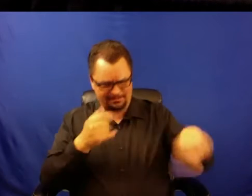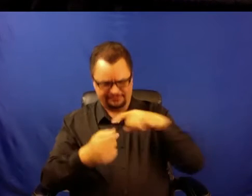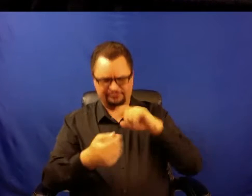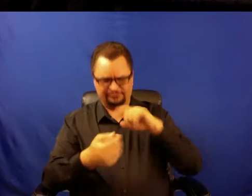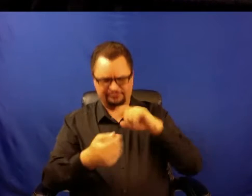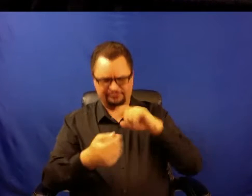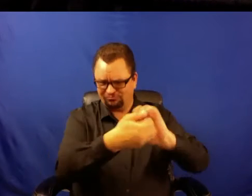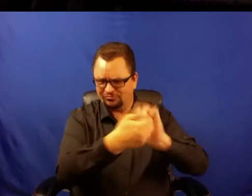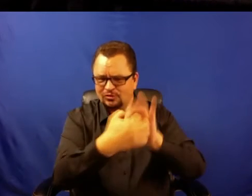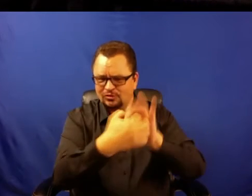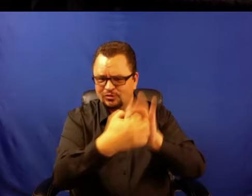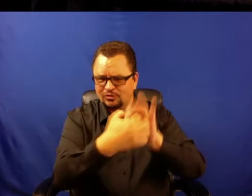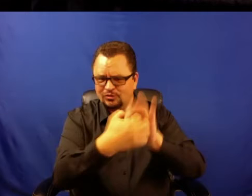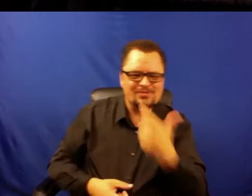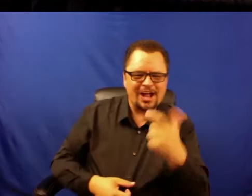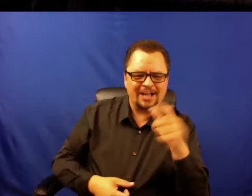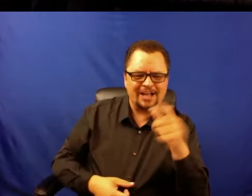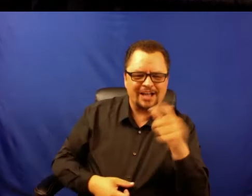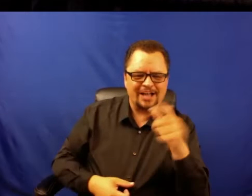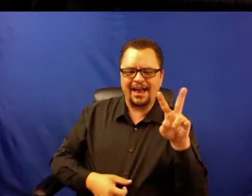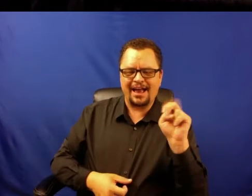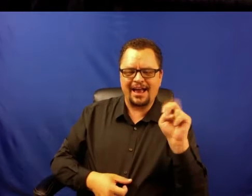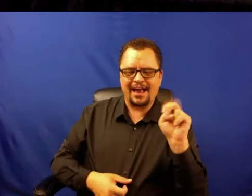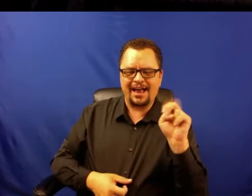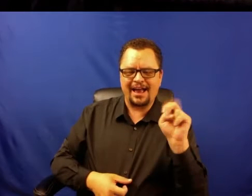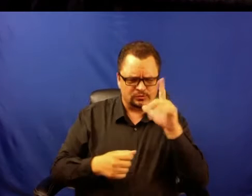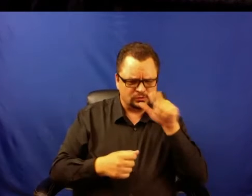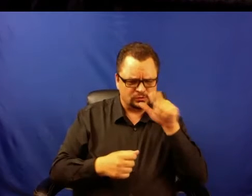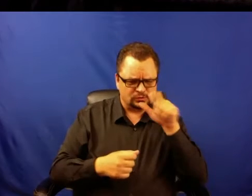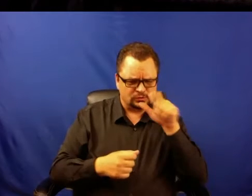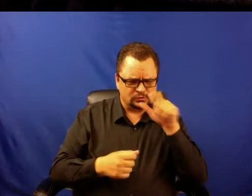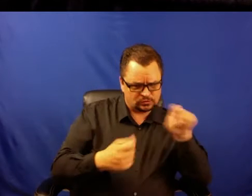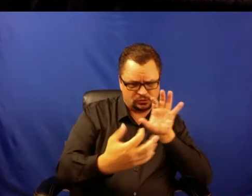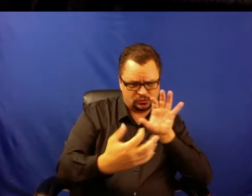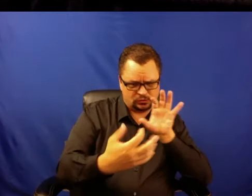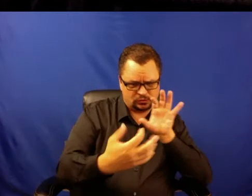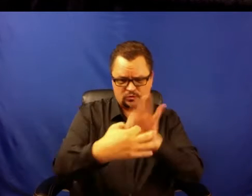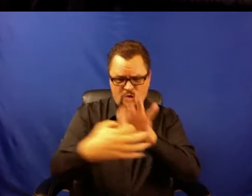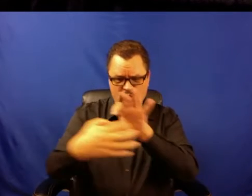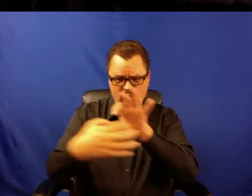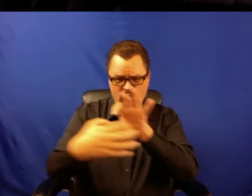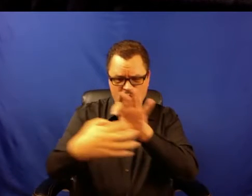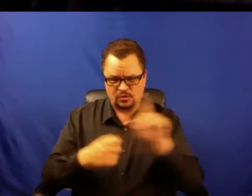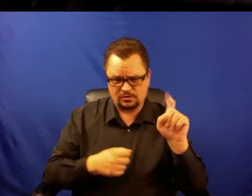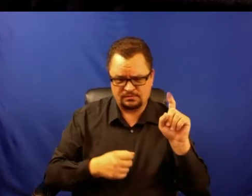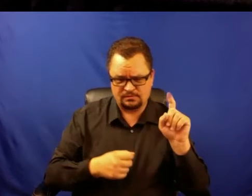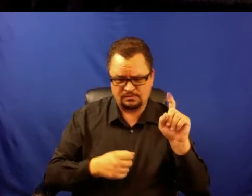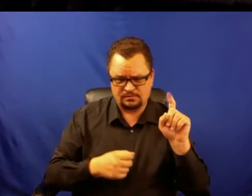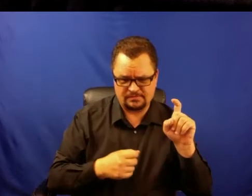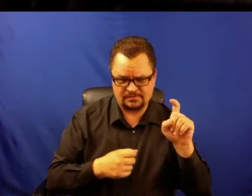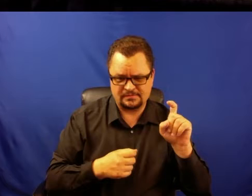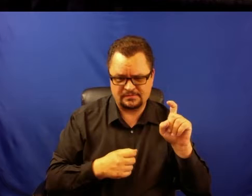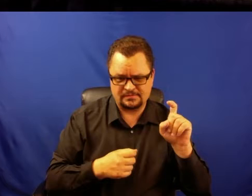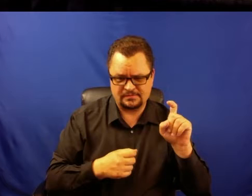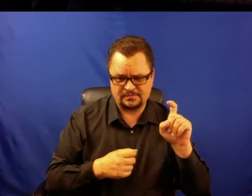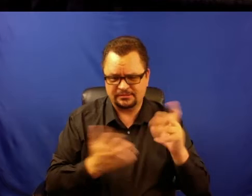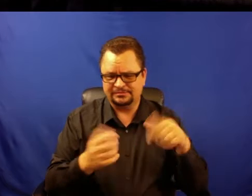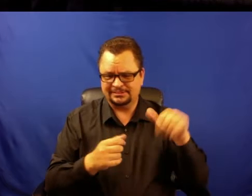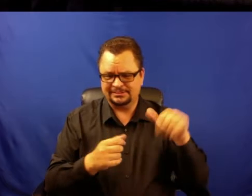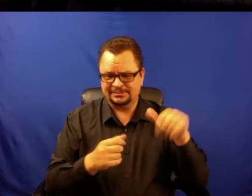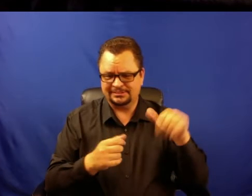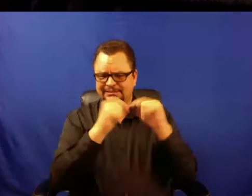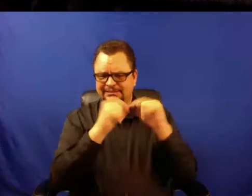a member of the CAPS team, please raise your hand or speak up. We'd like to acknowledge you. We'd like to thank Lee Adams,